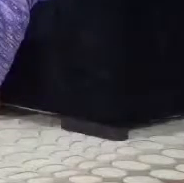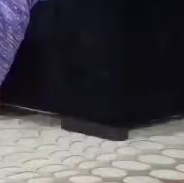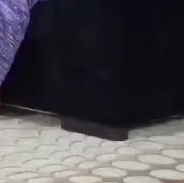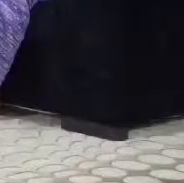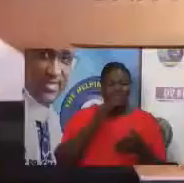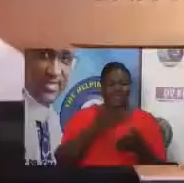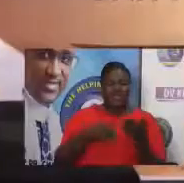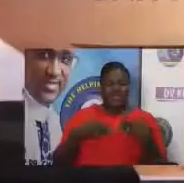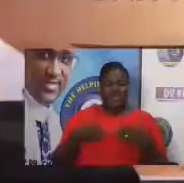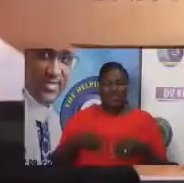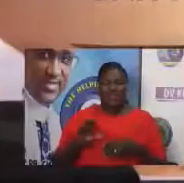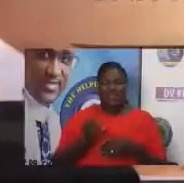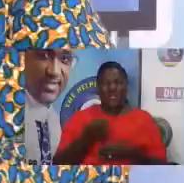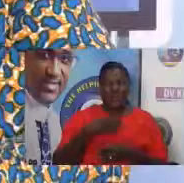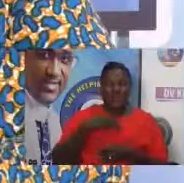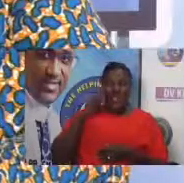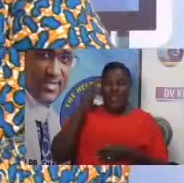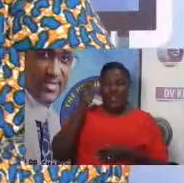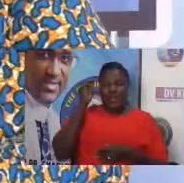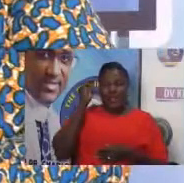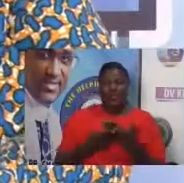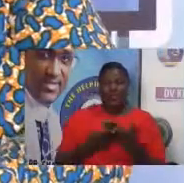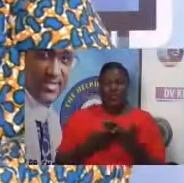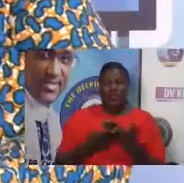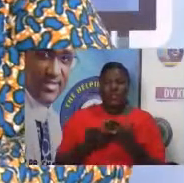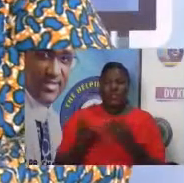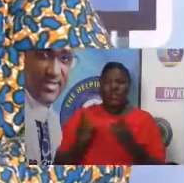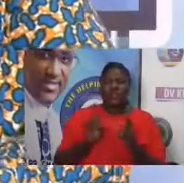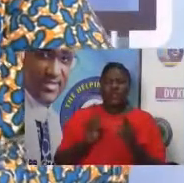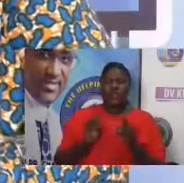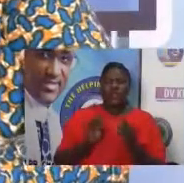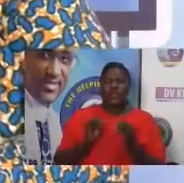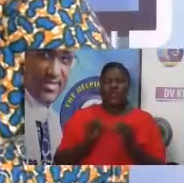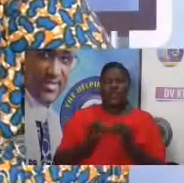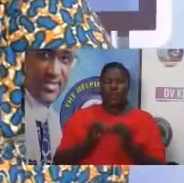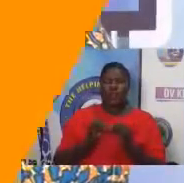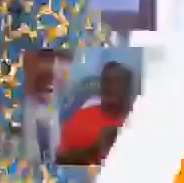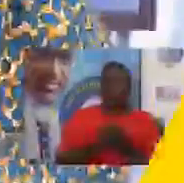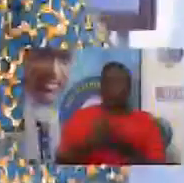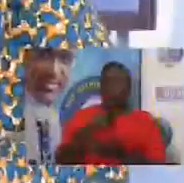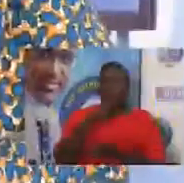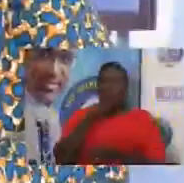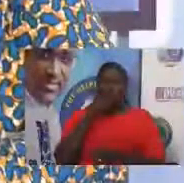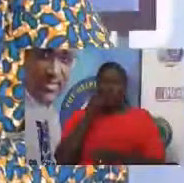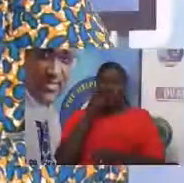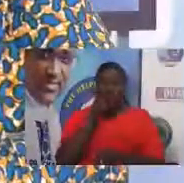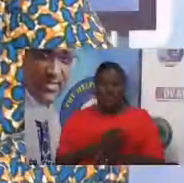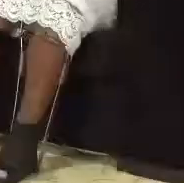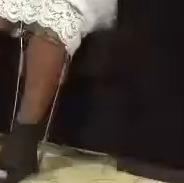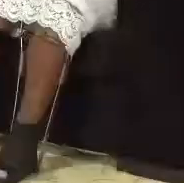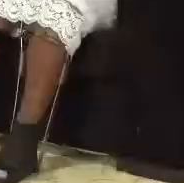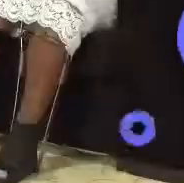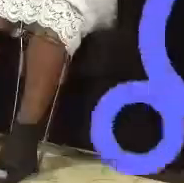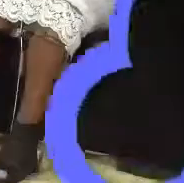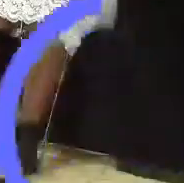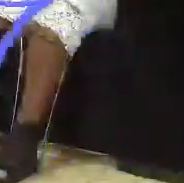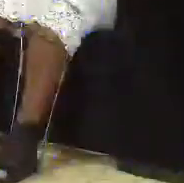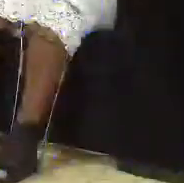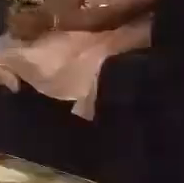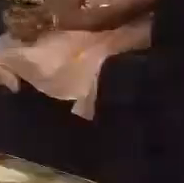mind. And I'm sure this show has brought enough evidence that I am not just a